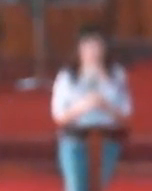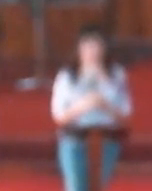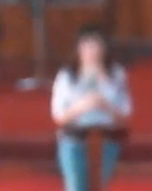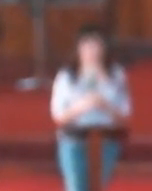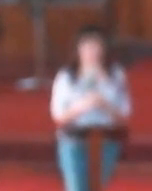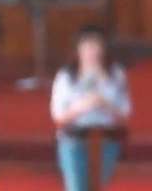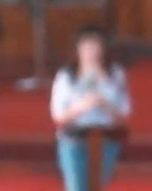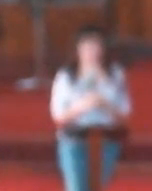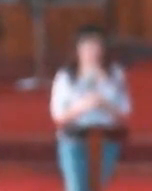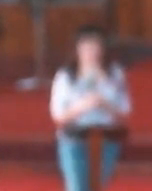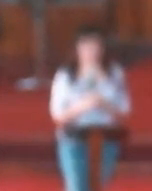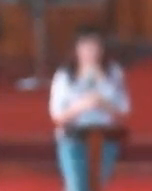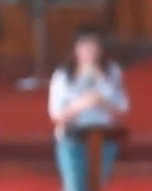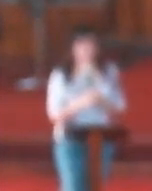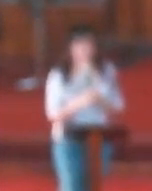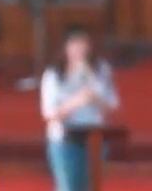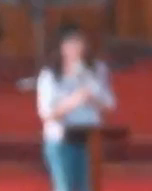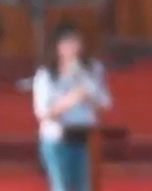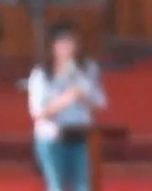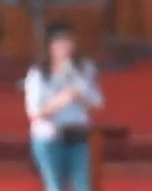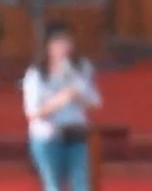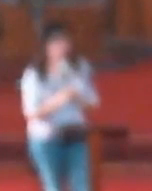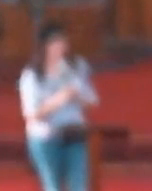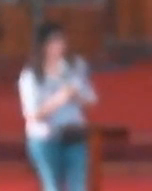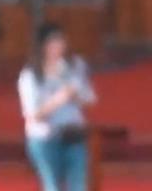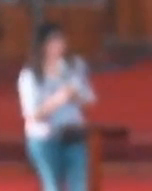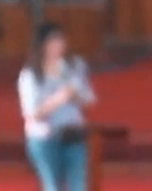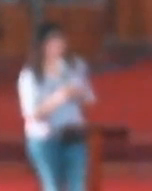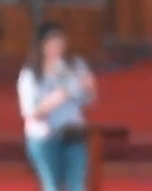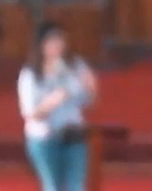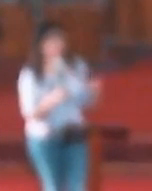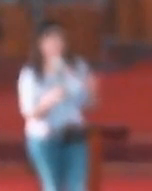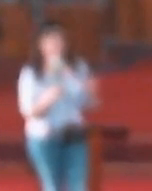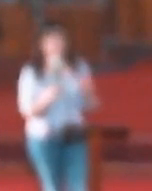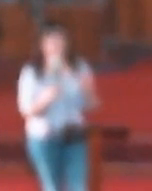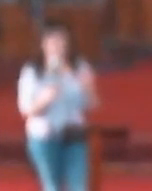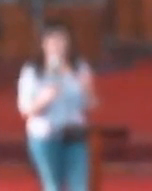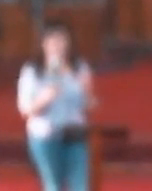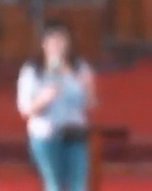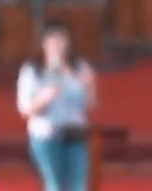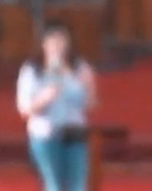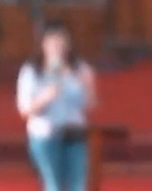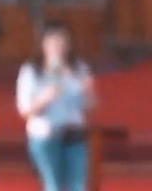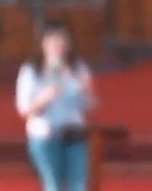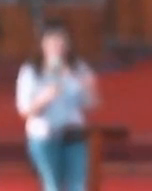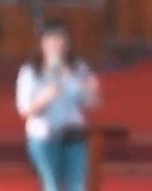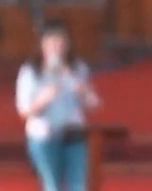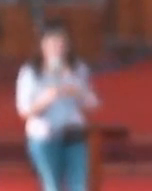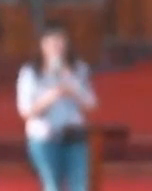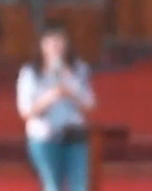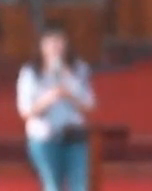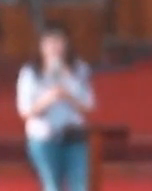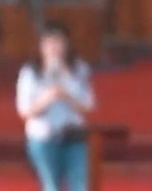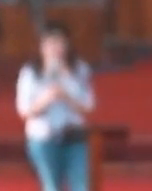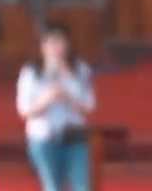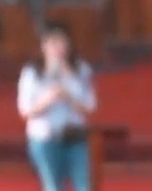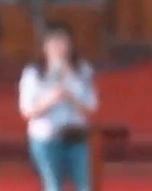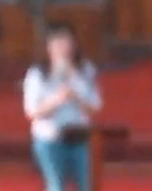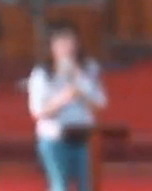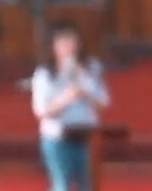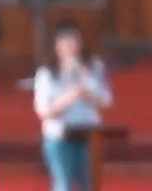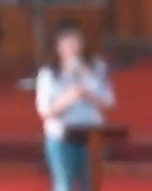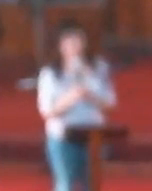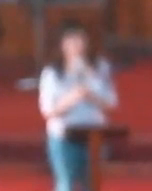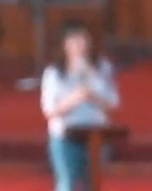podemos profetizar nuestro futuro? And if it's in the Bible, how can we defend that our future is in the words that we